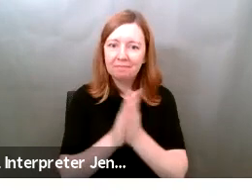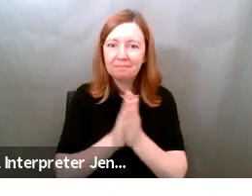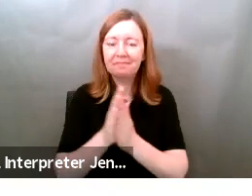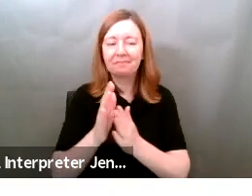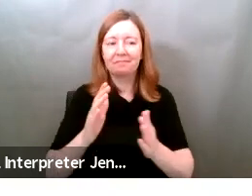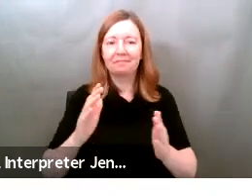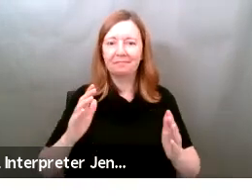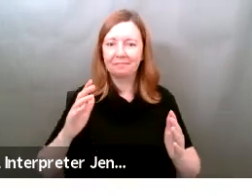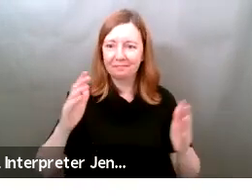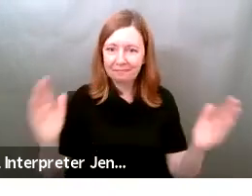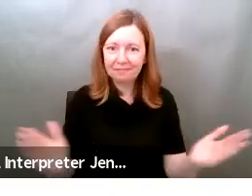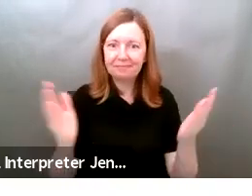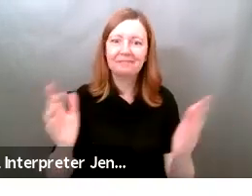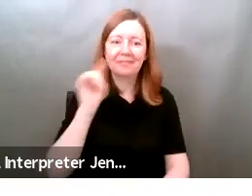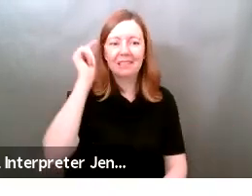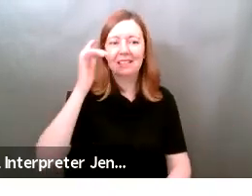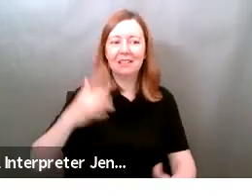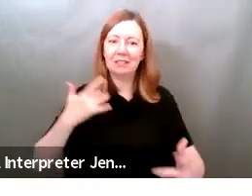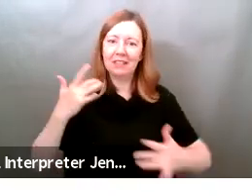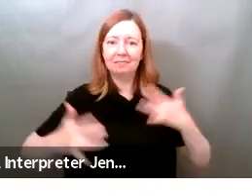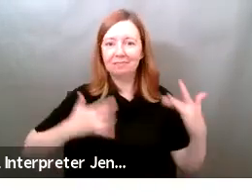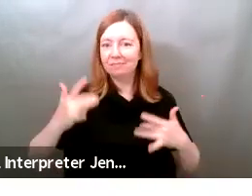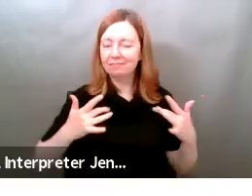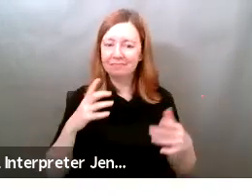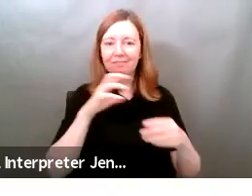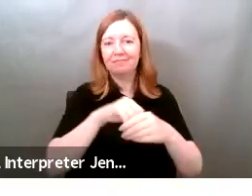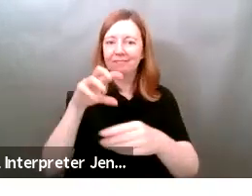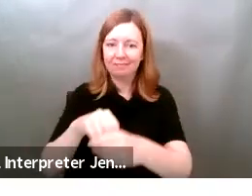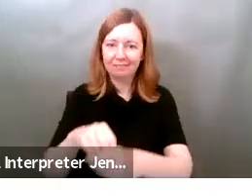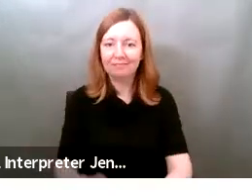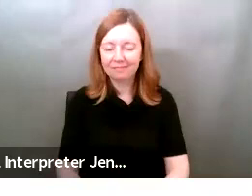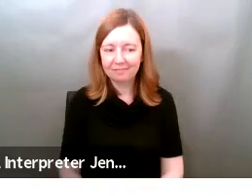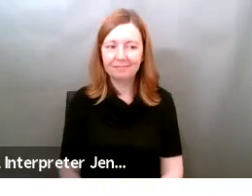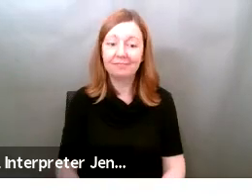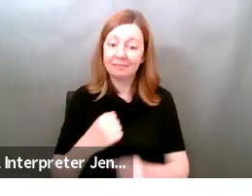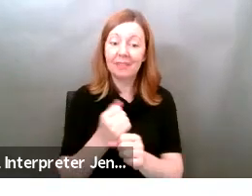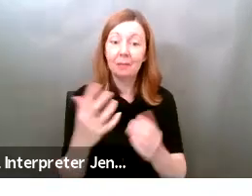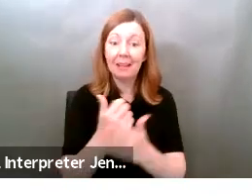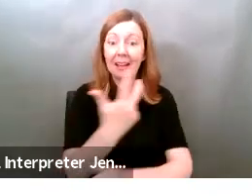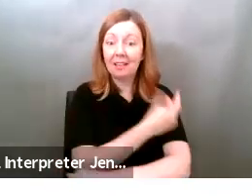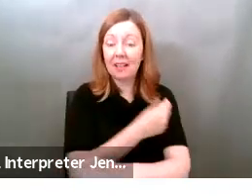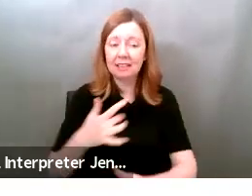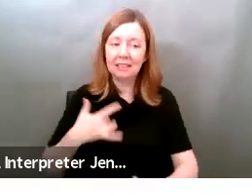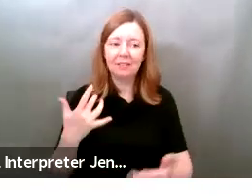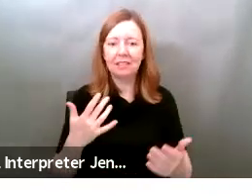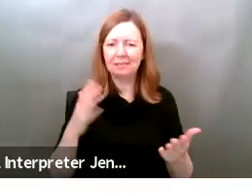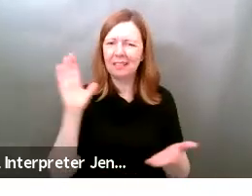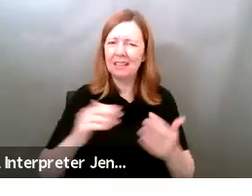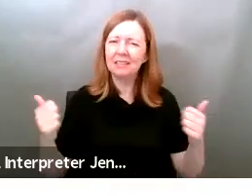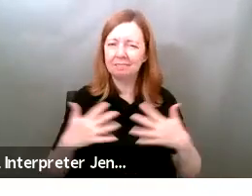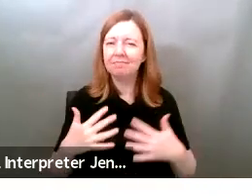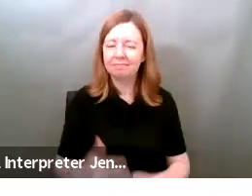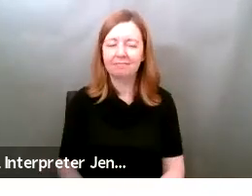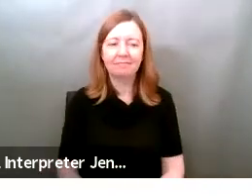environment that teenagers will be excited to be a part of, and make getting the vaccine feel a little less intimidating.